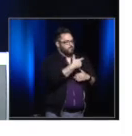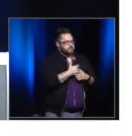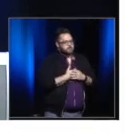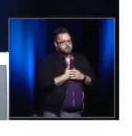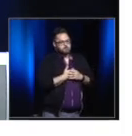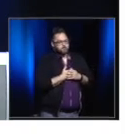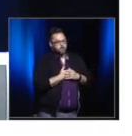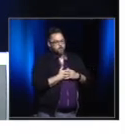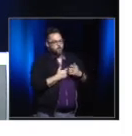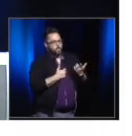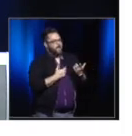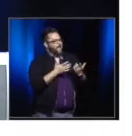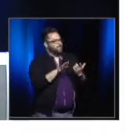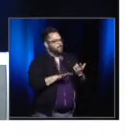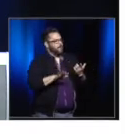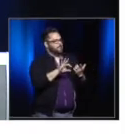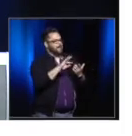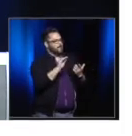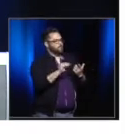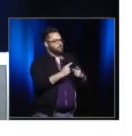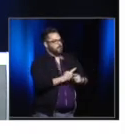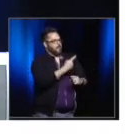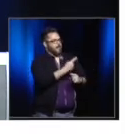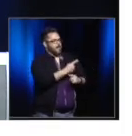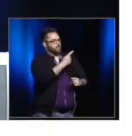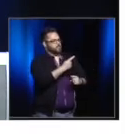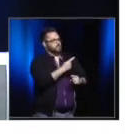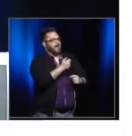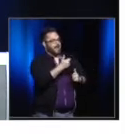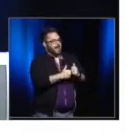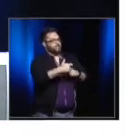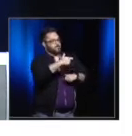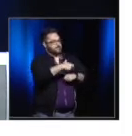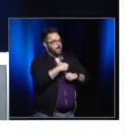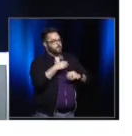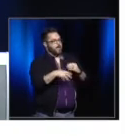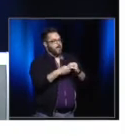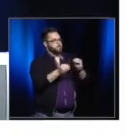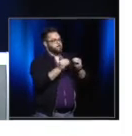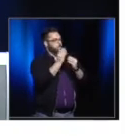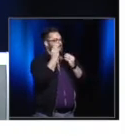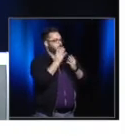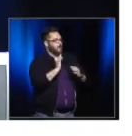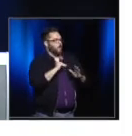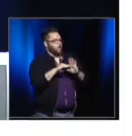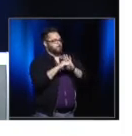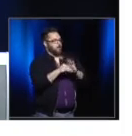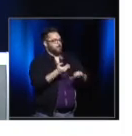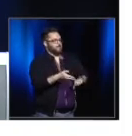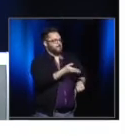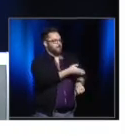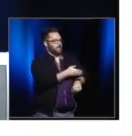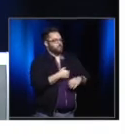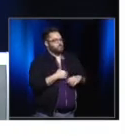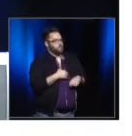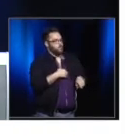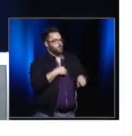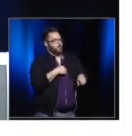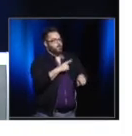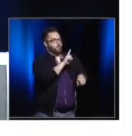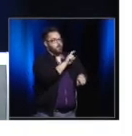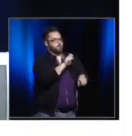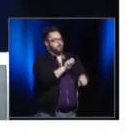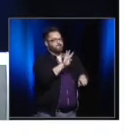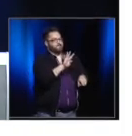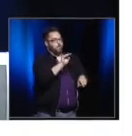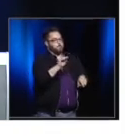around 90% accuracy and gets better every time we add more data, of course. So we can detect these 1.4 metre dolphins in